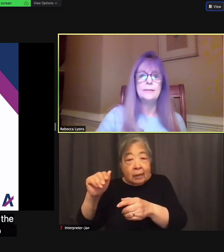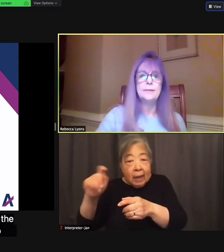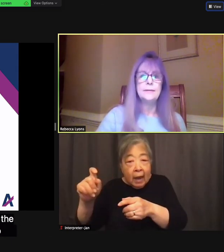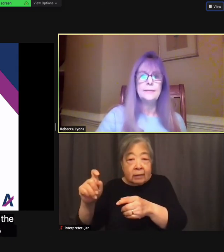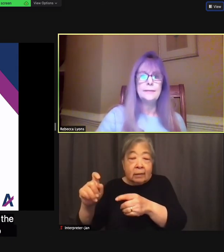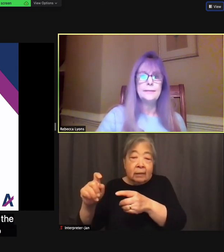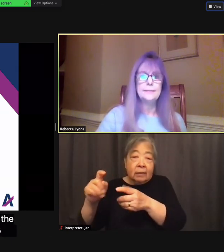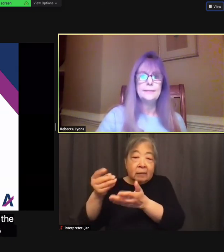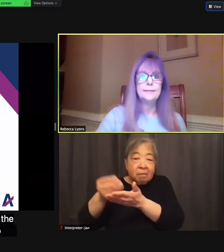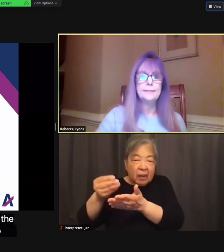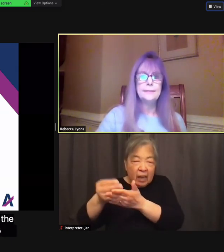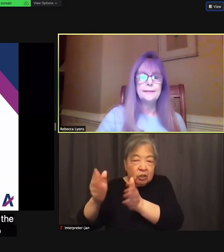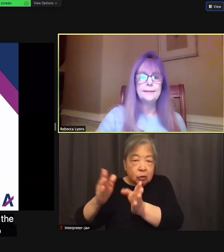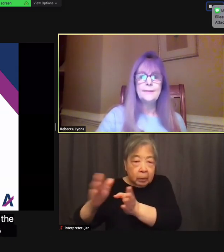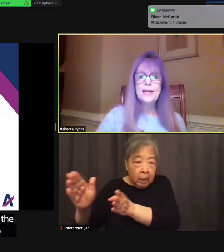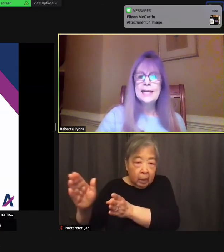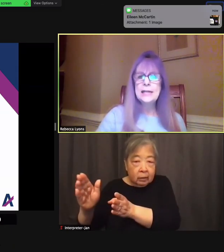qualify.